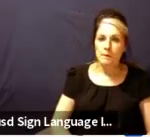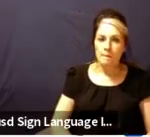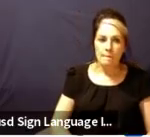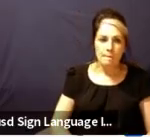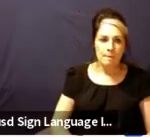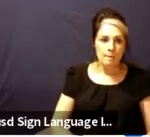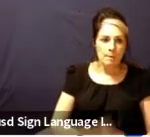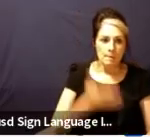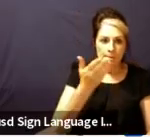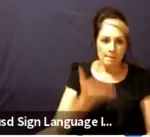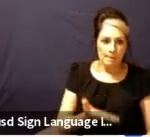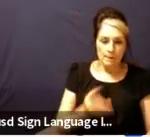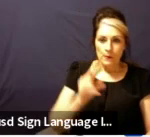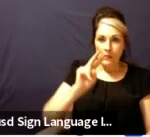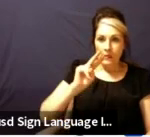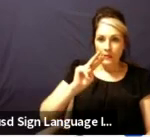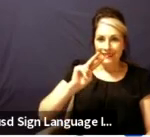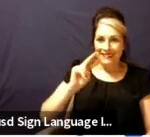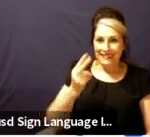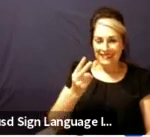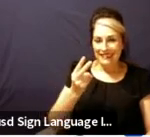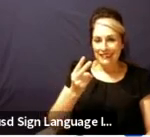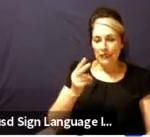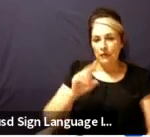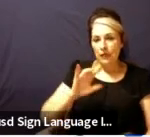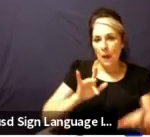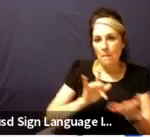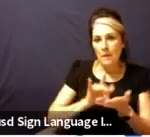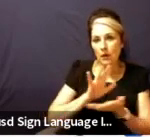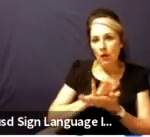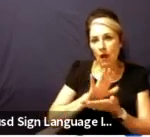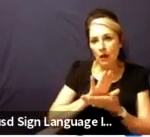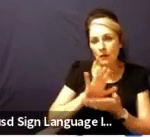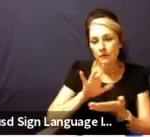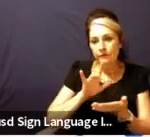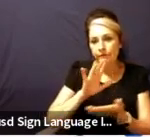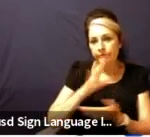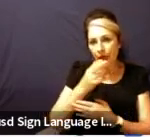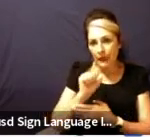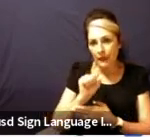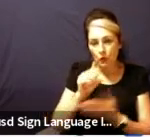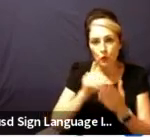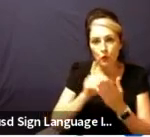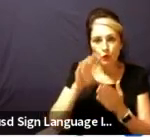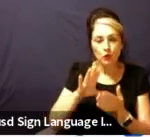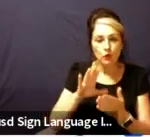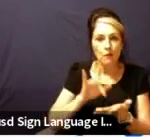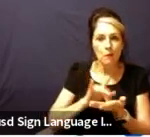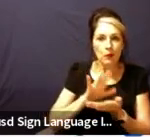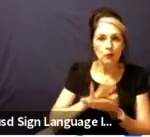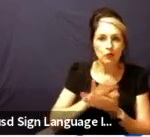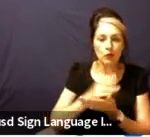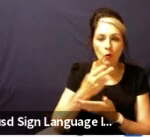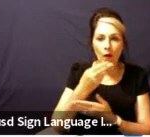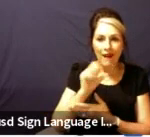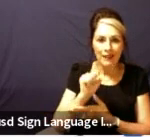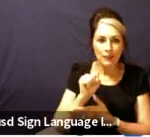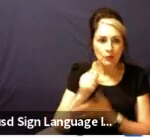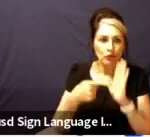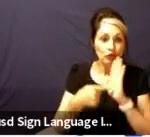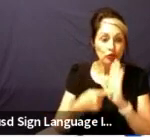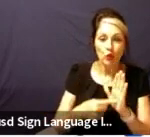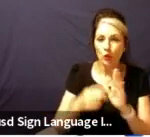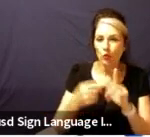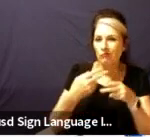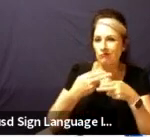So here is a secondary account or a student who's in middle school or in high school. This is what